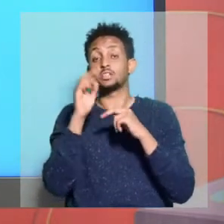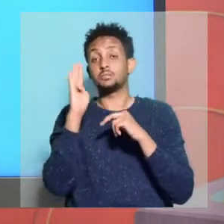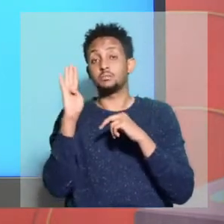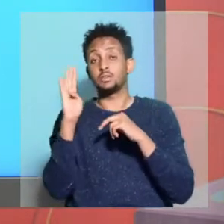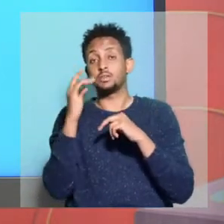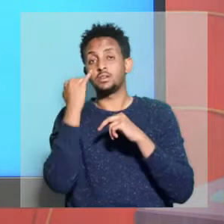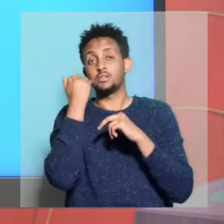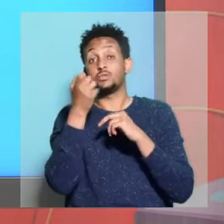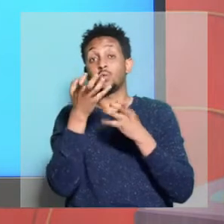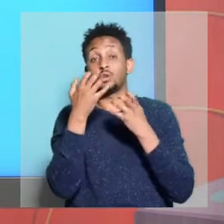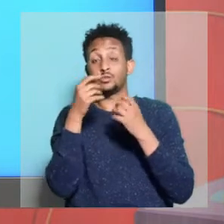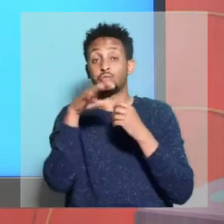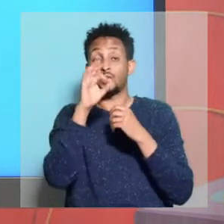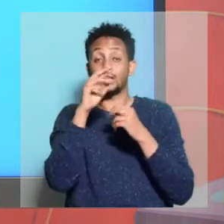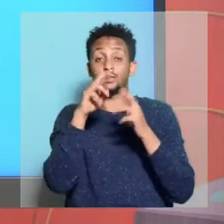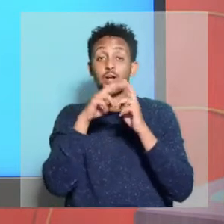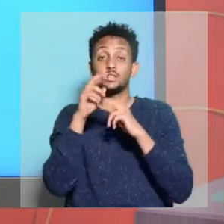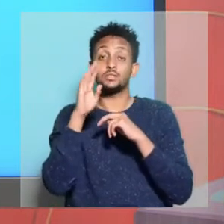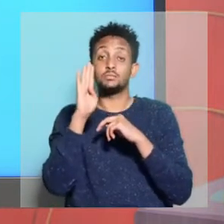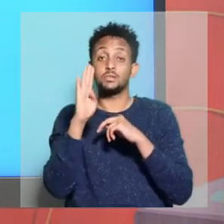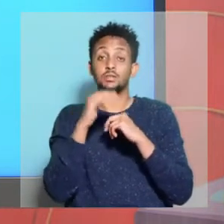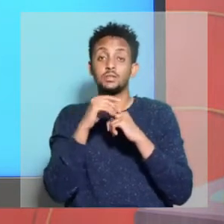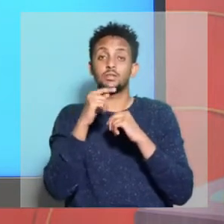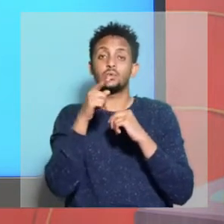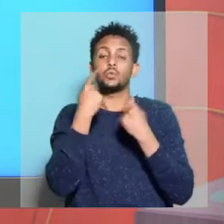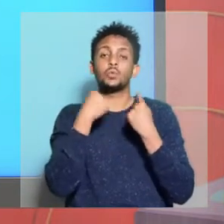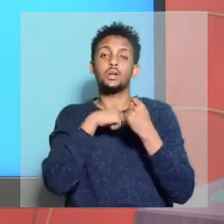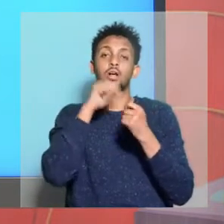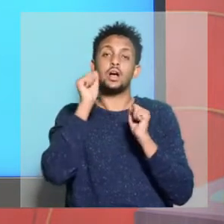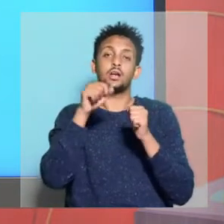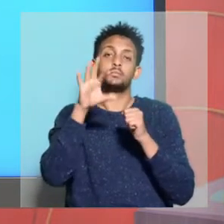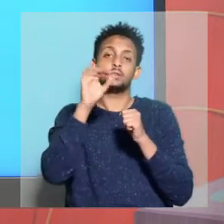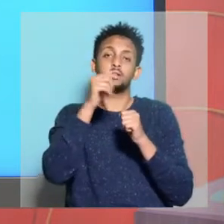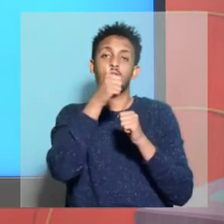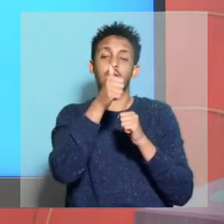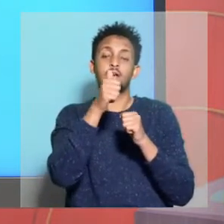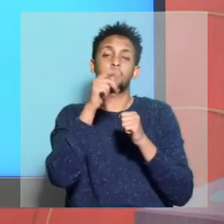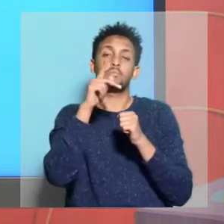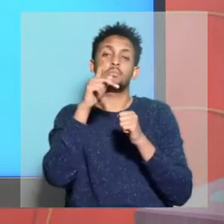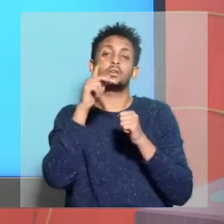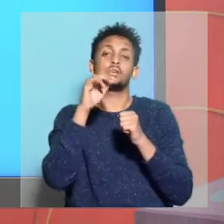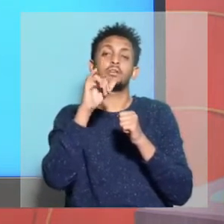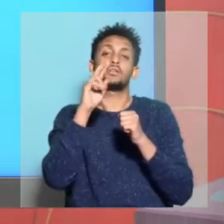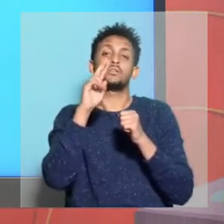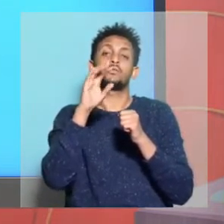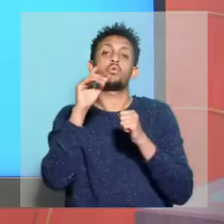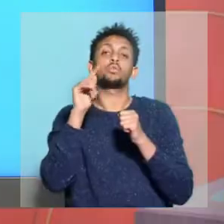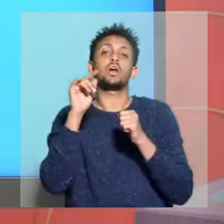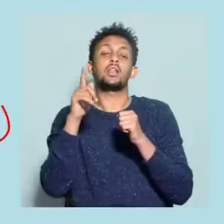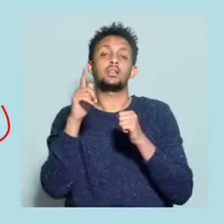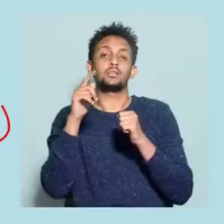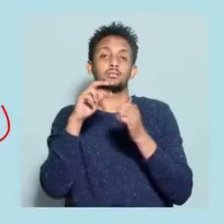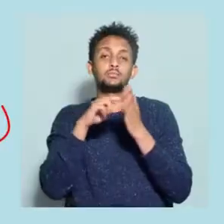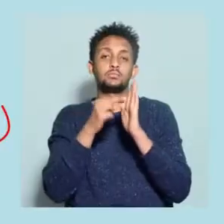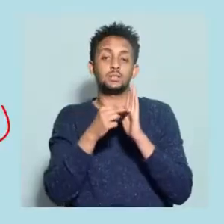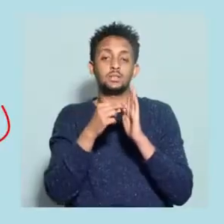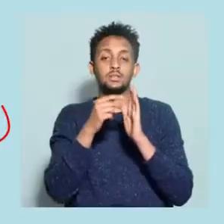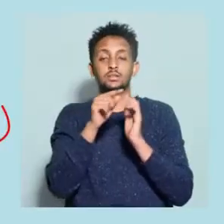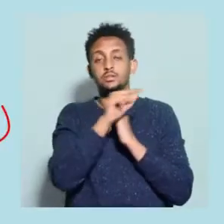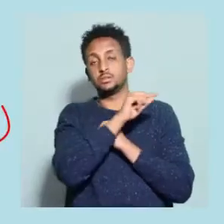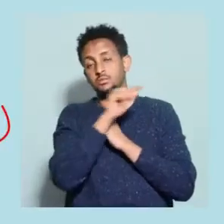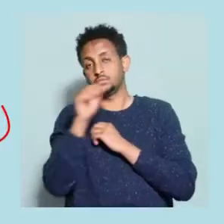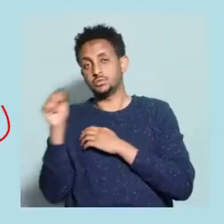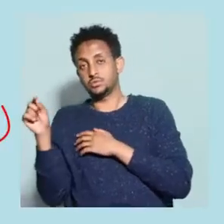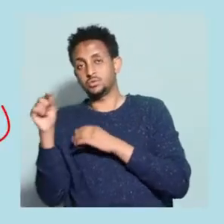B. If you want to find the reaction at point B, we can take point A as pivotal point. Meaning, like this.